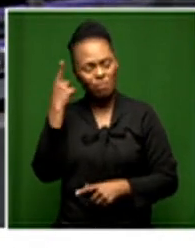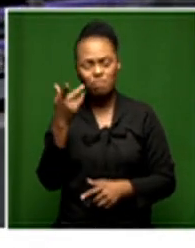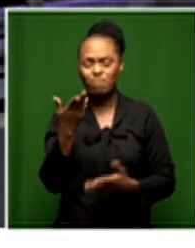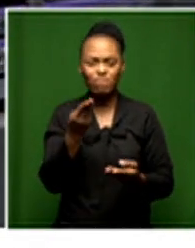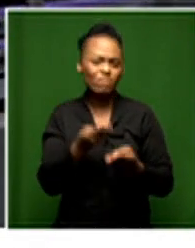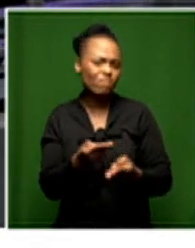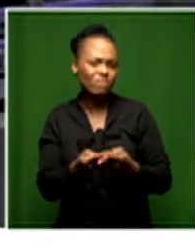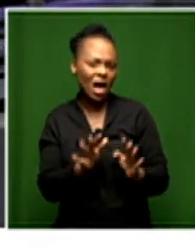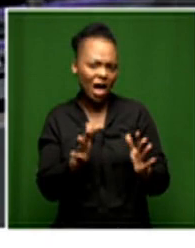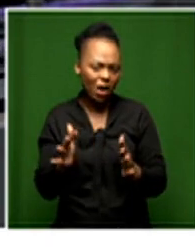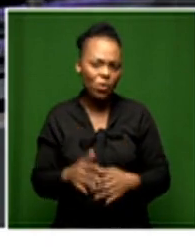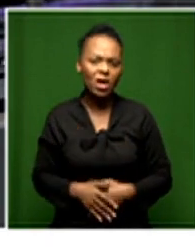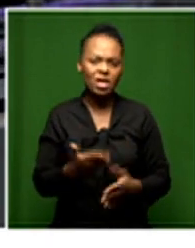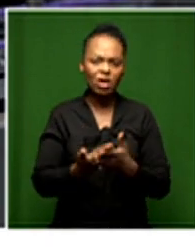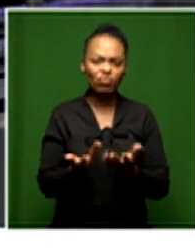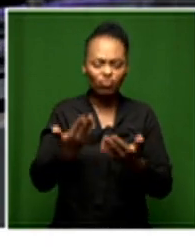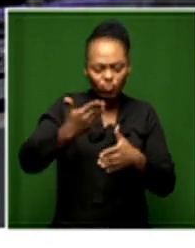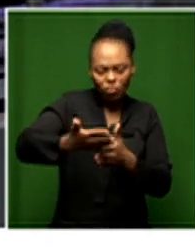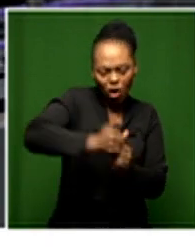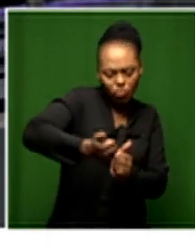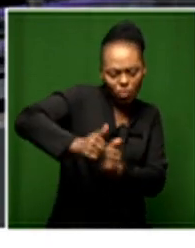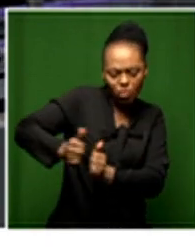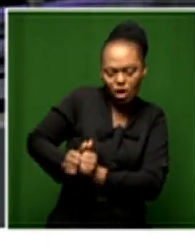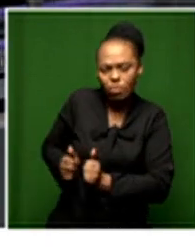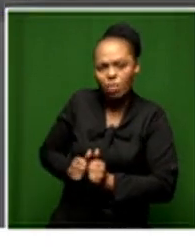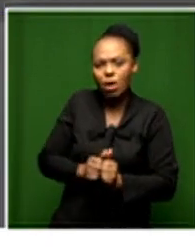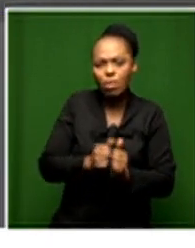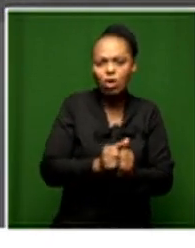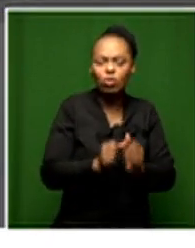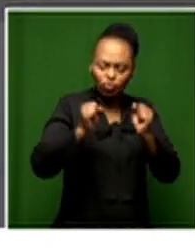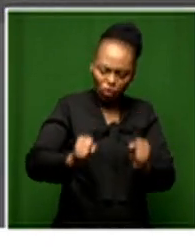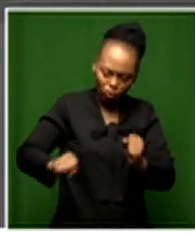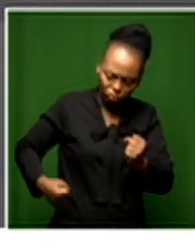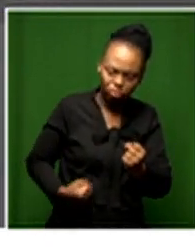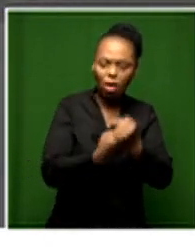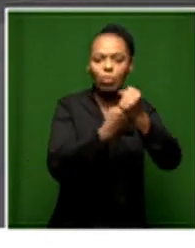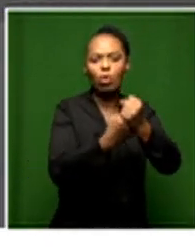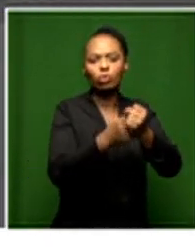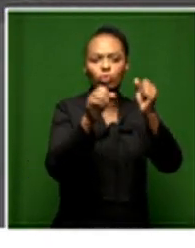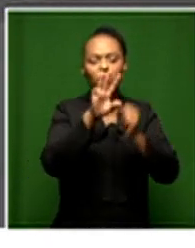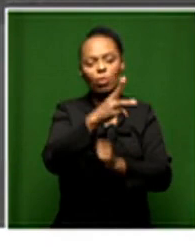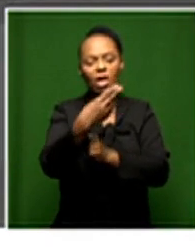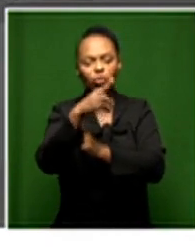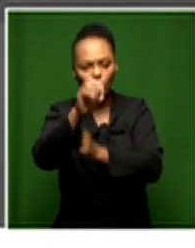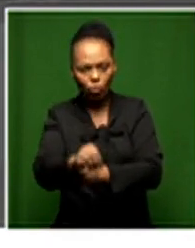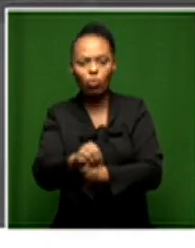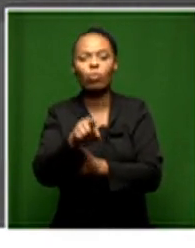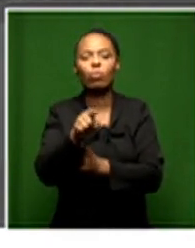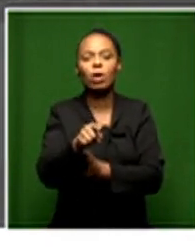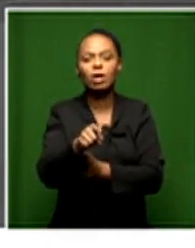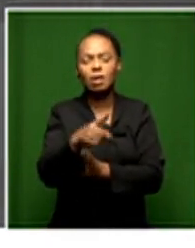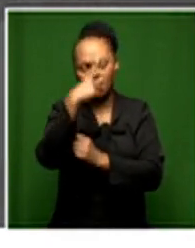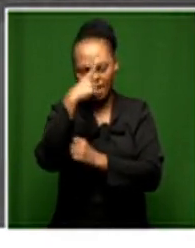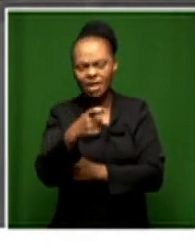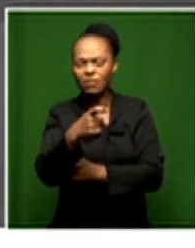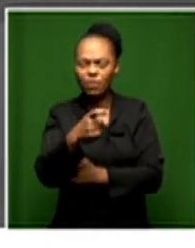rely on collective mechanisms again. So we are strong supporters and believers of the World Health Organization and